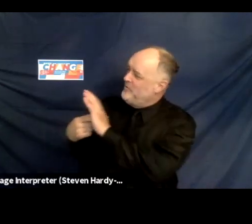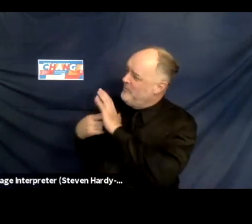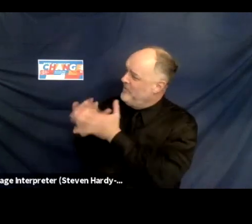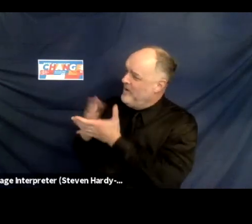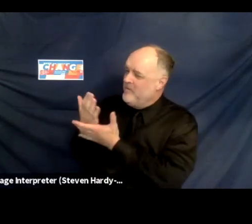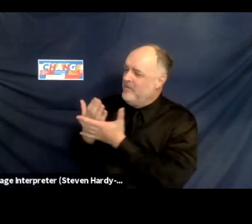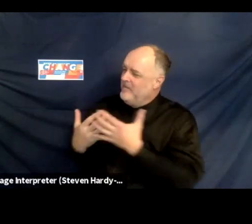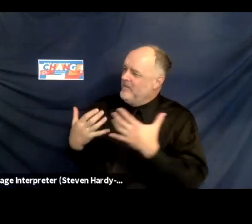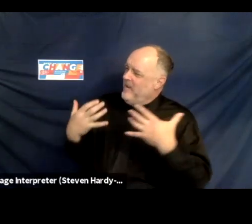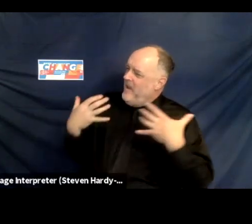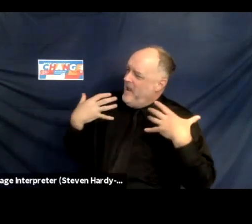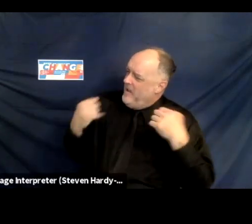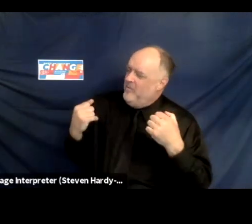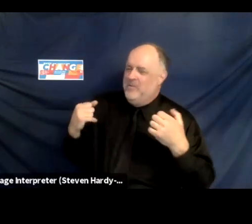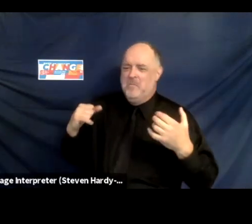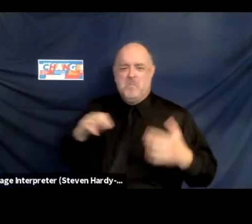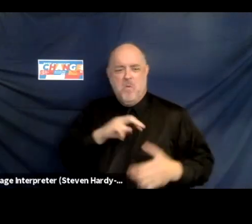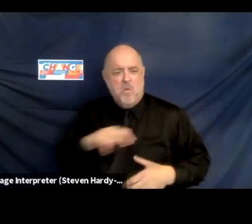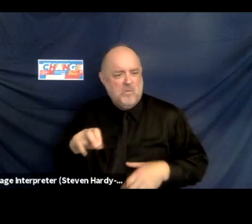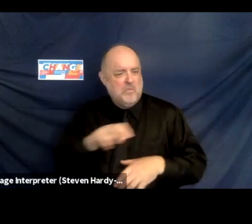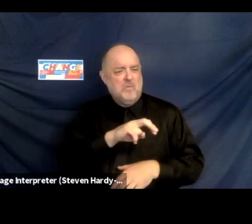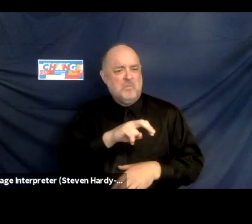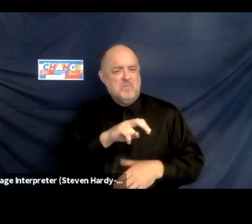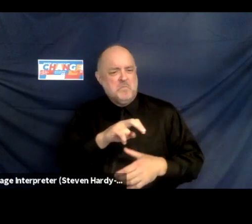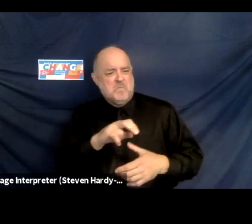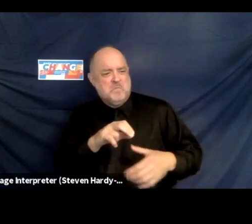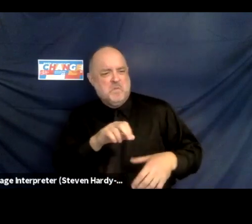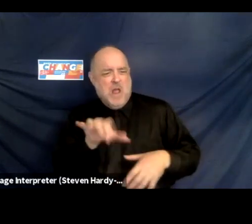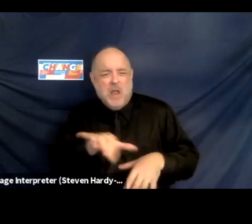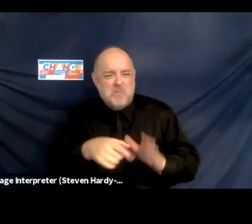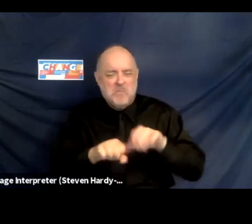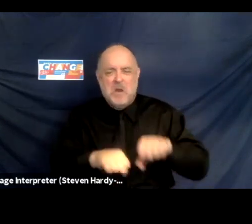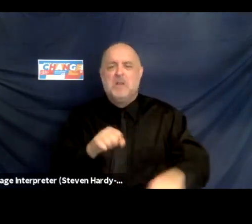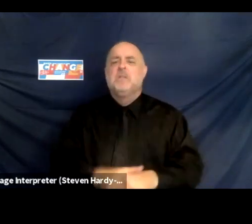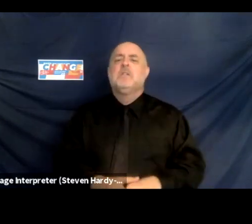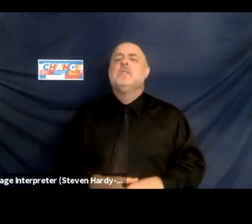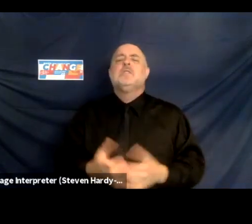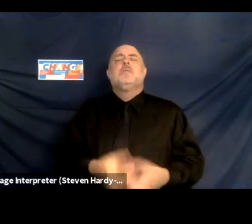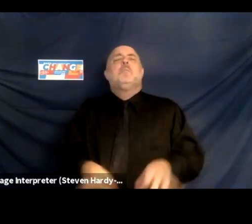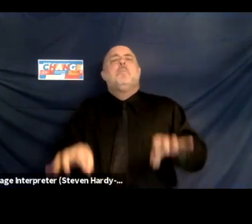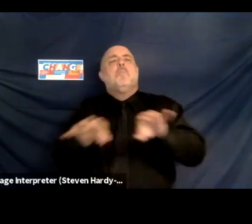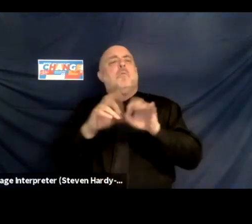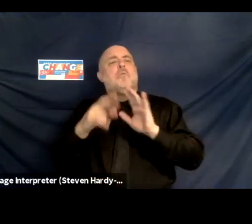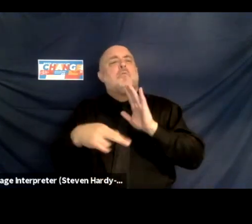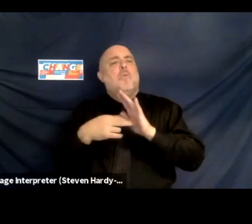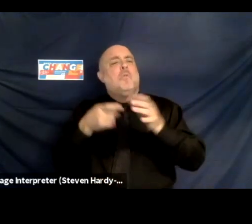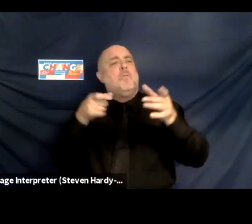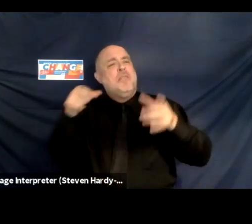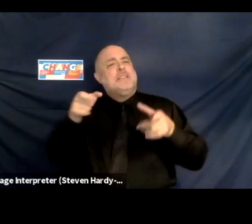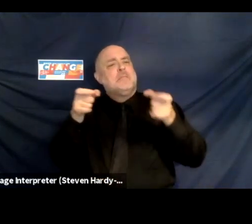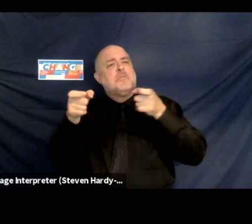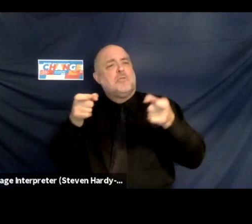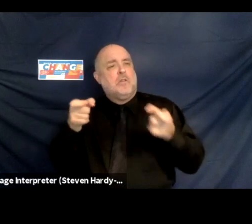in the vision of this new administration and infrastructure investment.